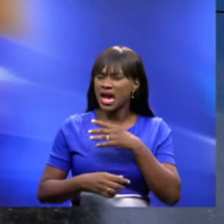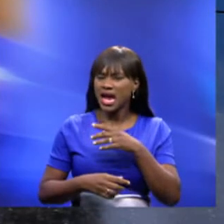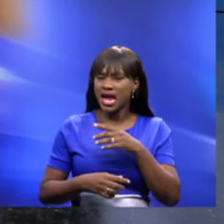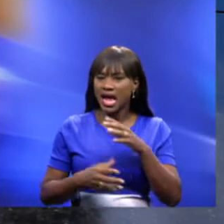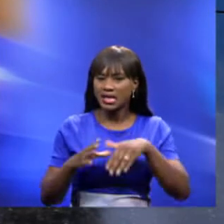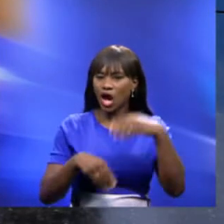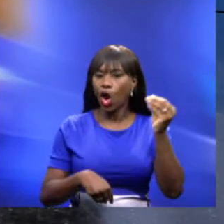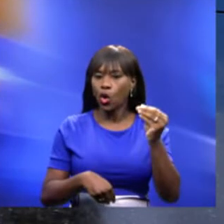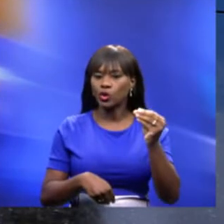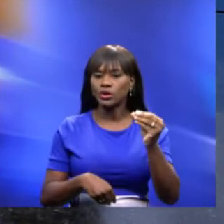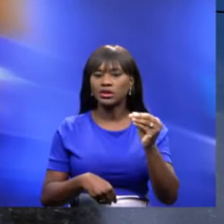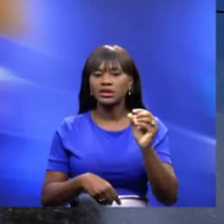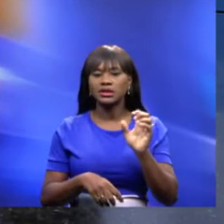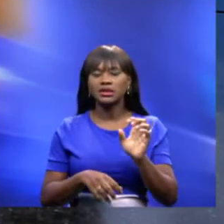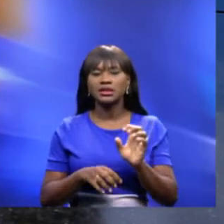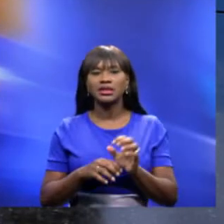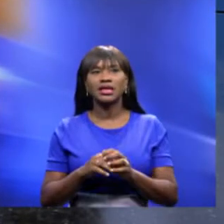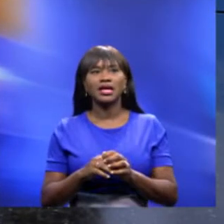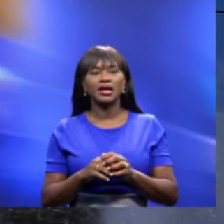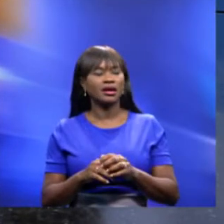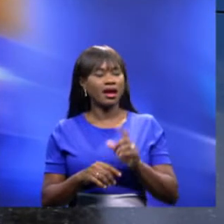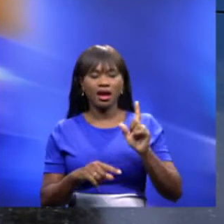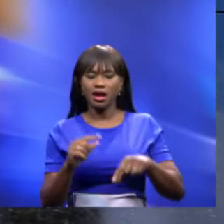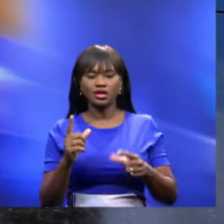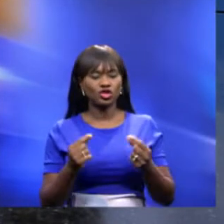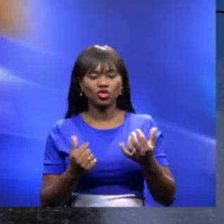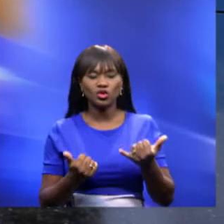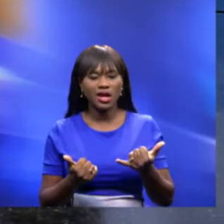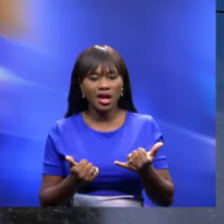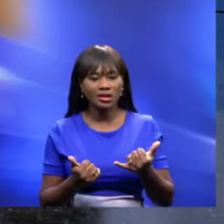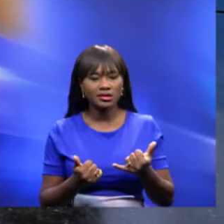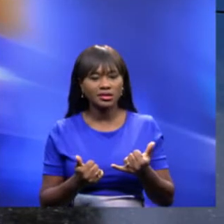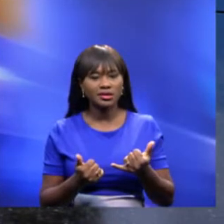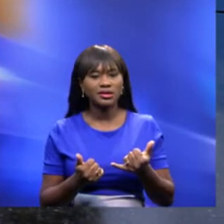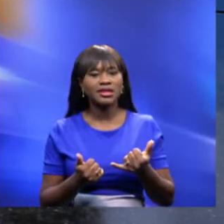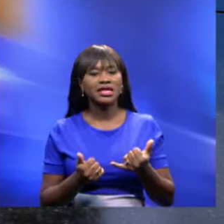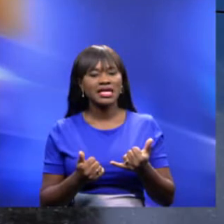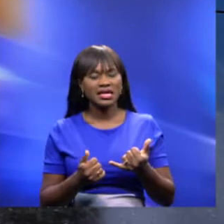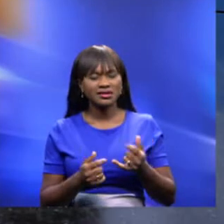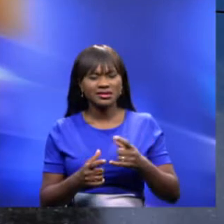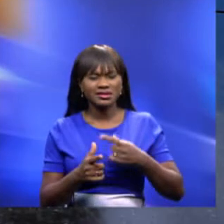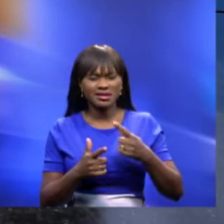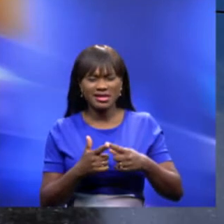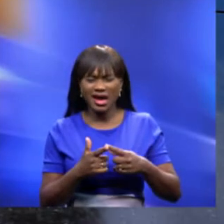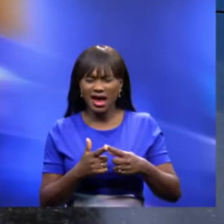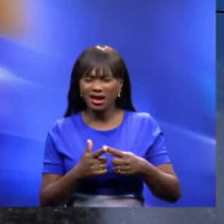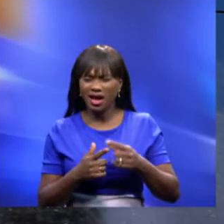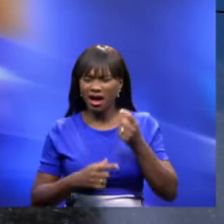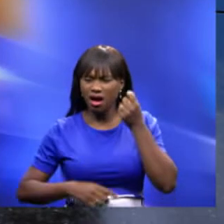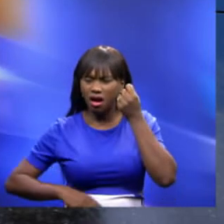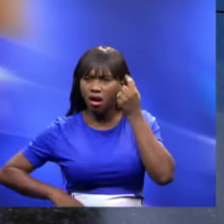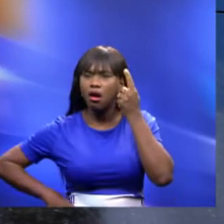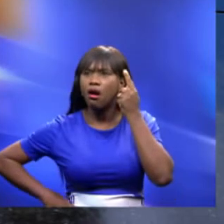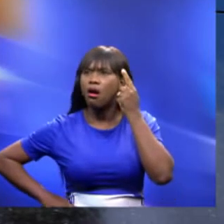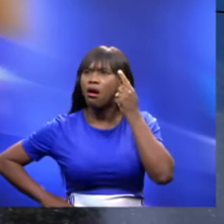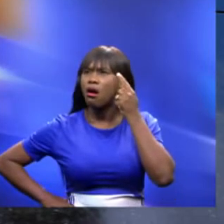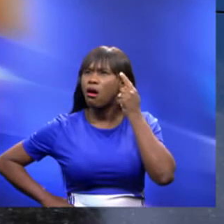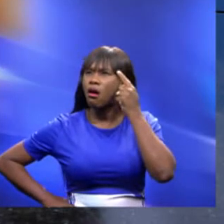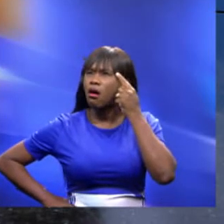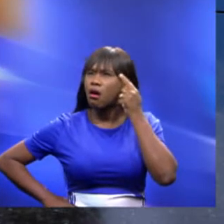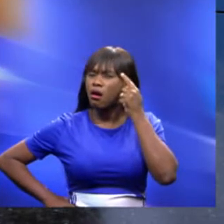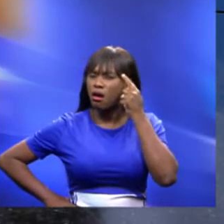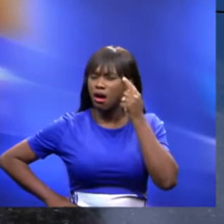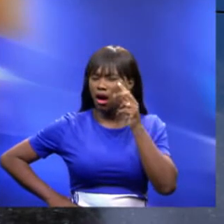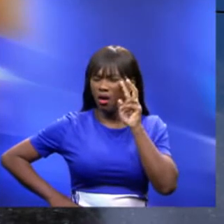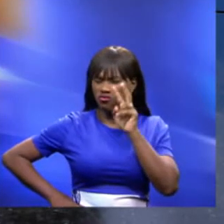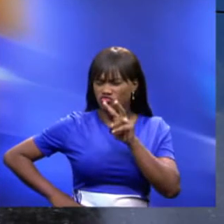take it off. I was like, no, this I'm not supposed to do this. Yeah. And I sent it out. It triggered something in my head. So I started to look at the questions